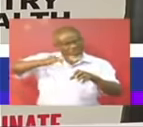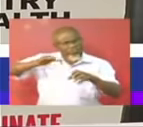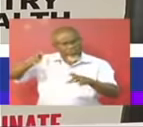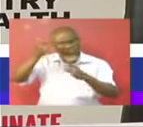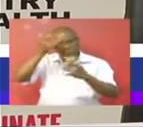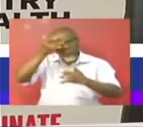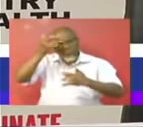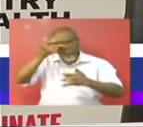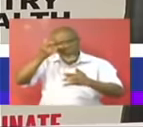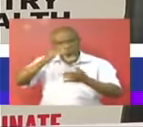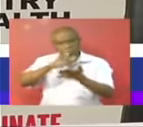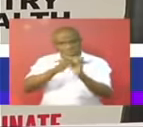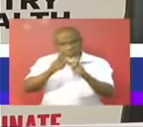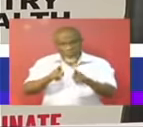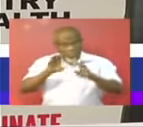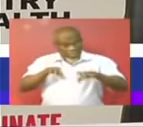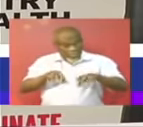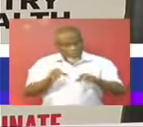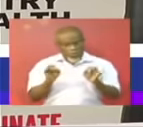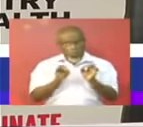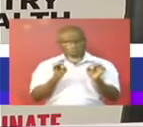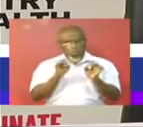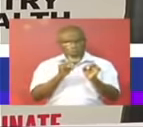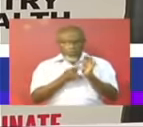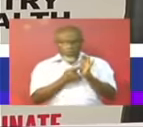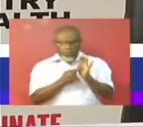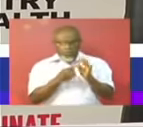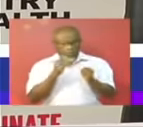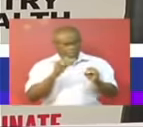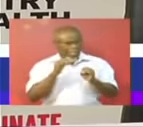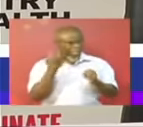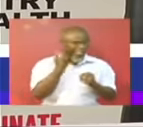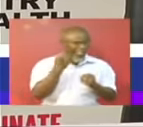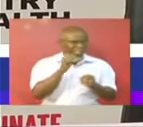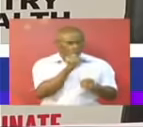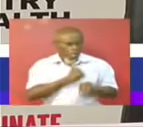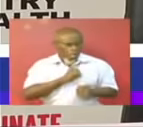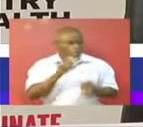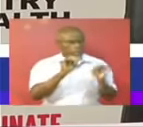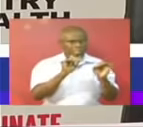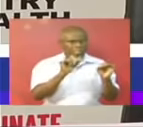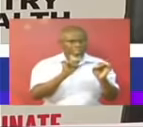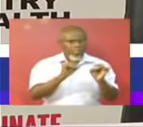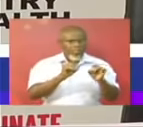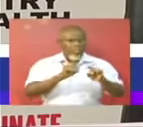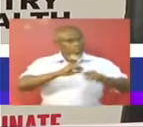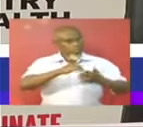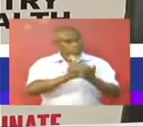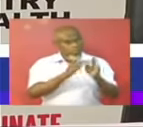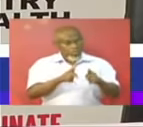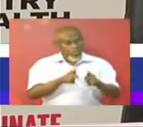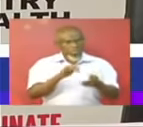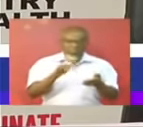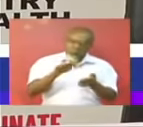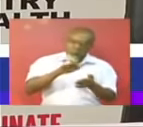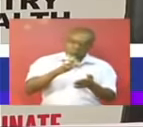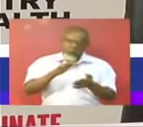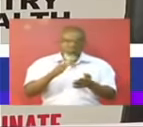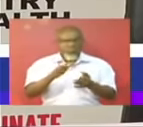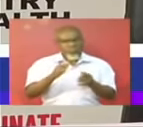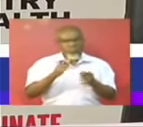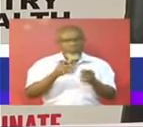patients can be asymptomatic, that is, having absolutely no symptoms, while others might have moderate to severe disease. For the